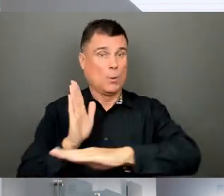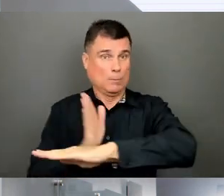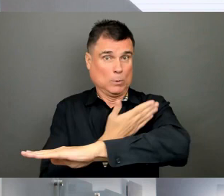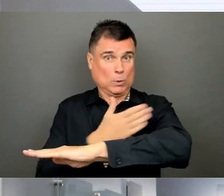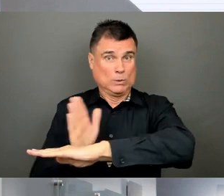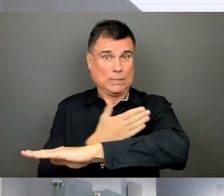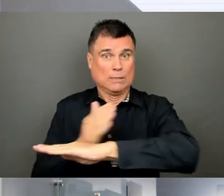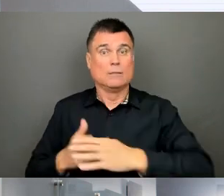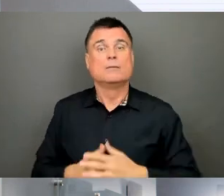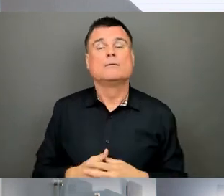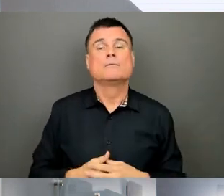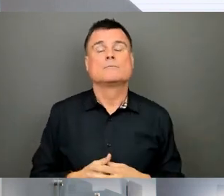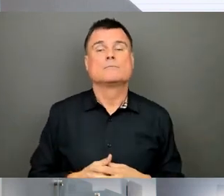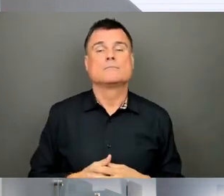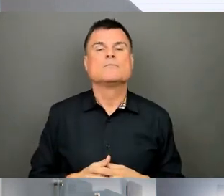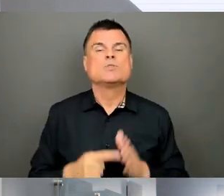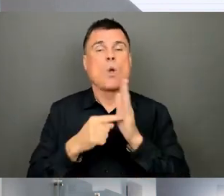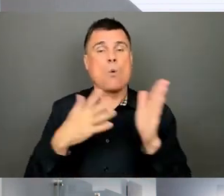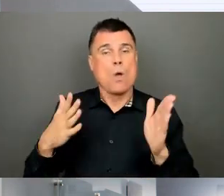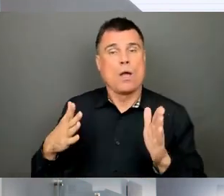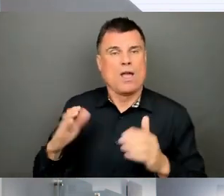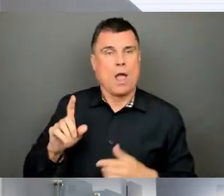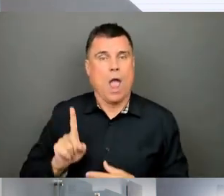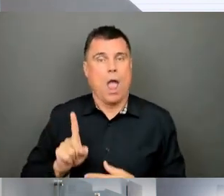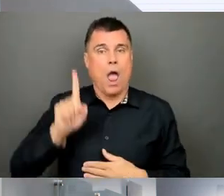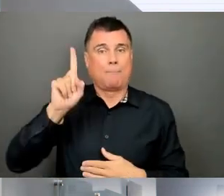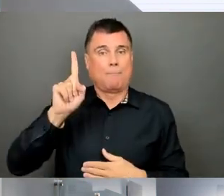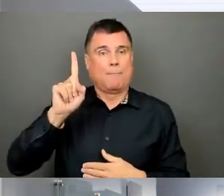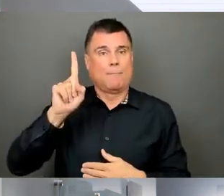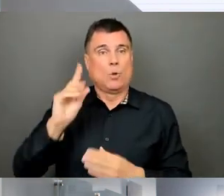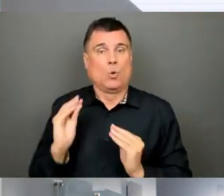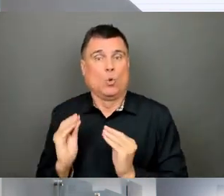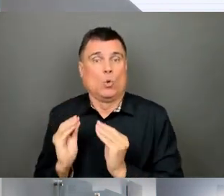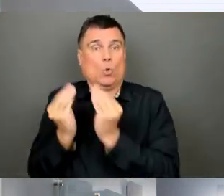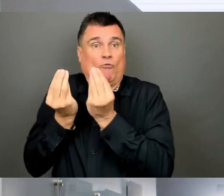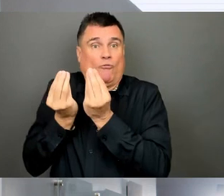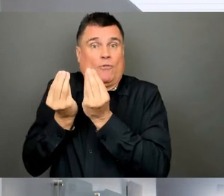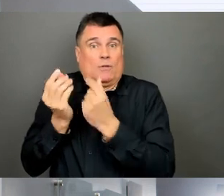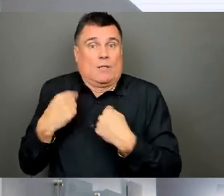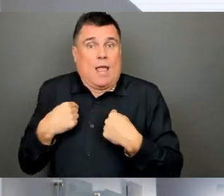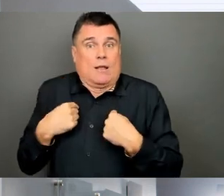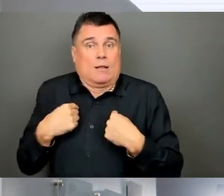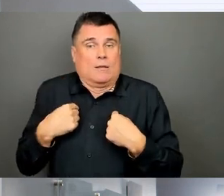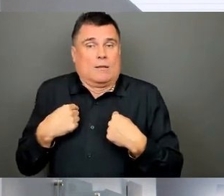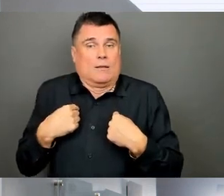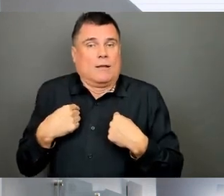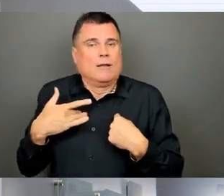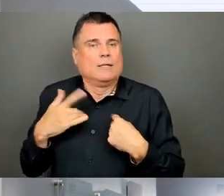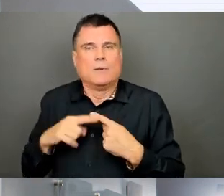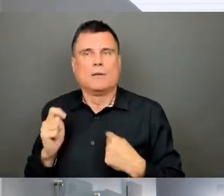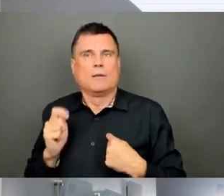on is an up groove where the emphasis is going up. We're also coming down, but the emphasis is hitting up, like you're making a hit. Hit,